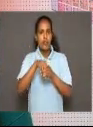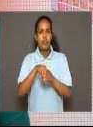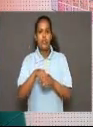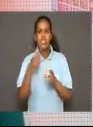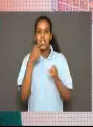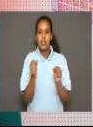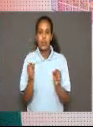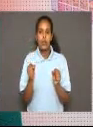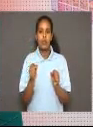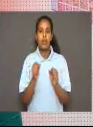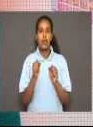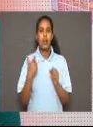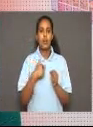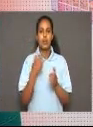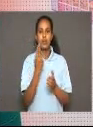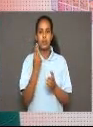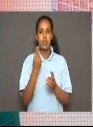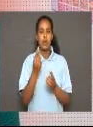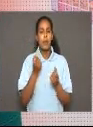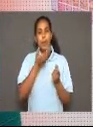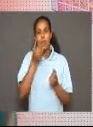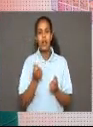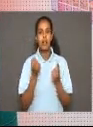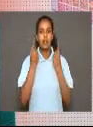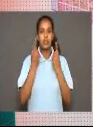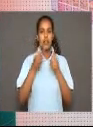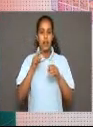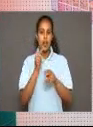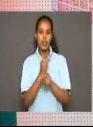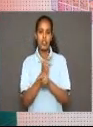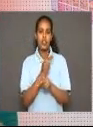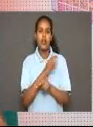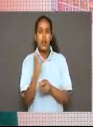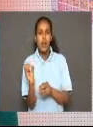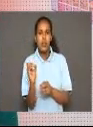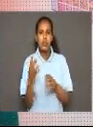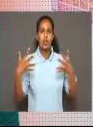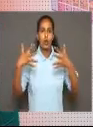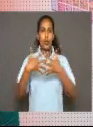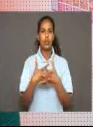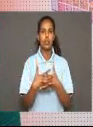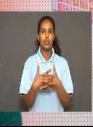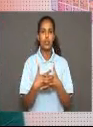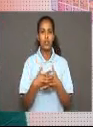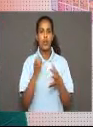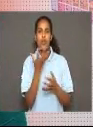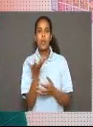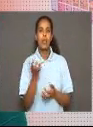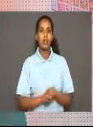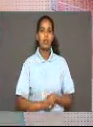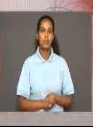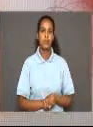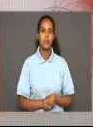ourselves, helps us to better understand nature and the composition of matter.